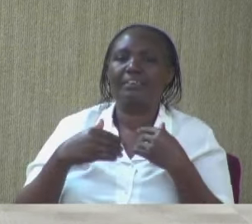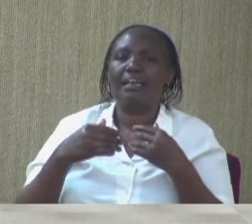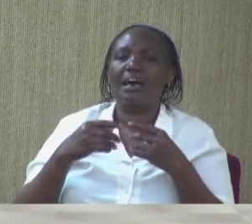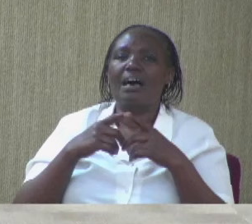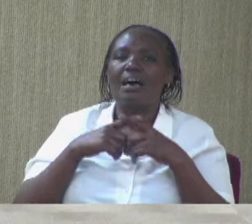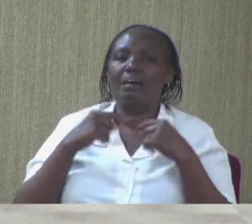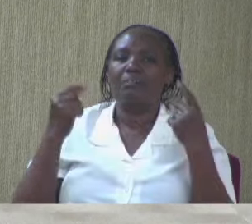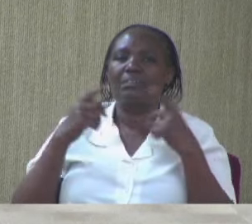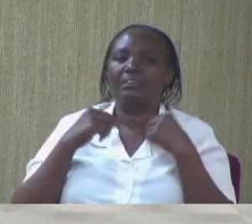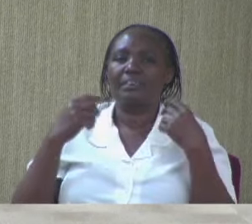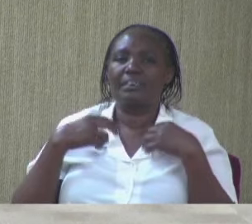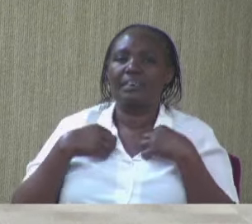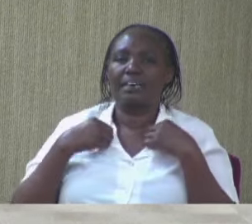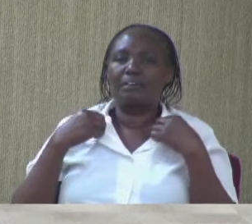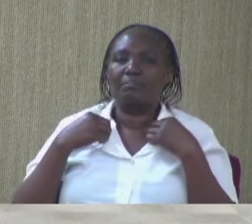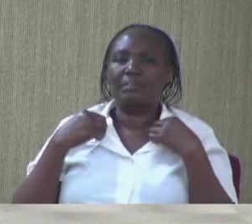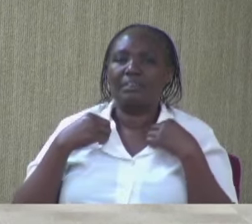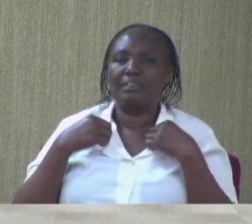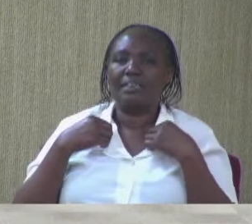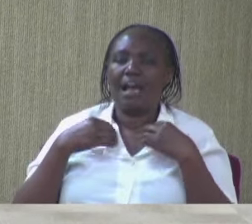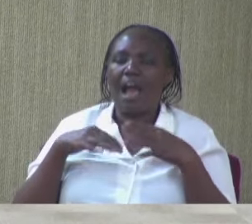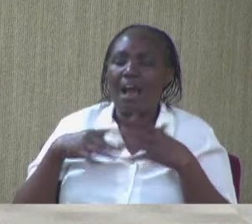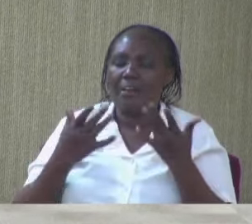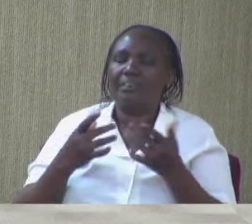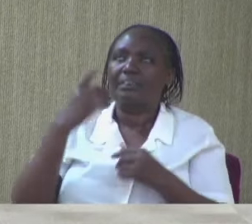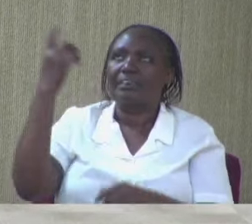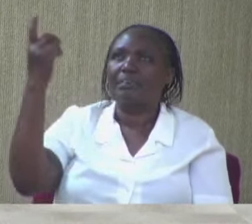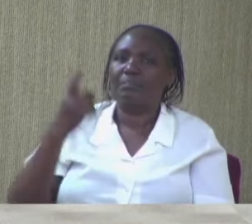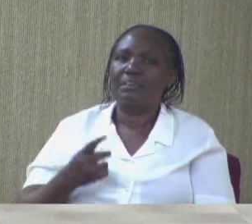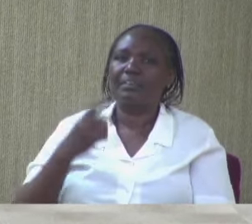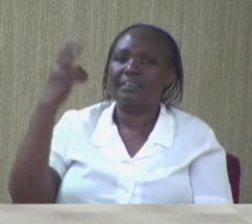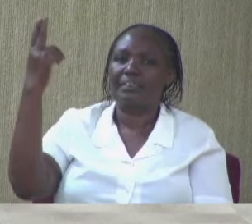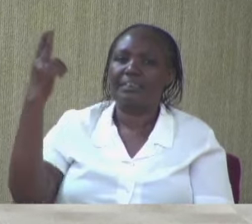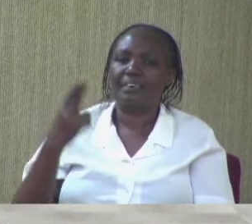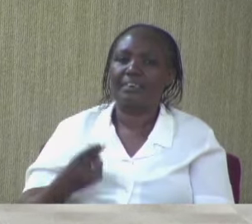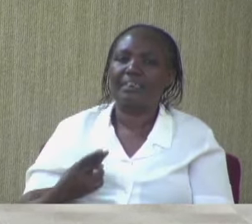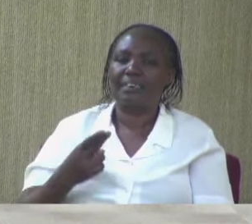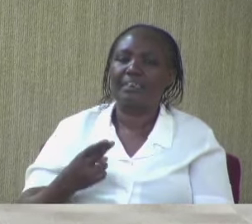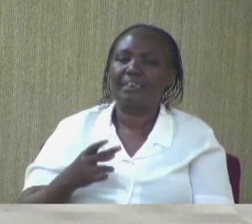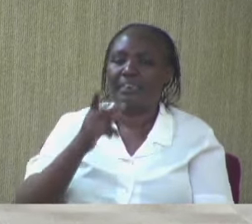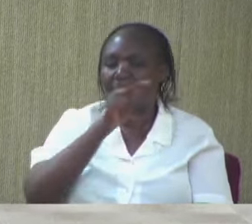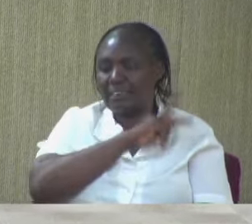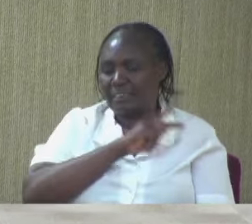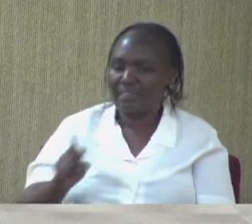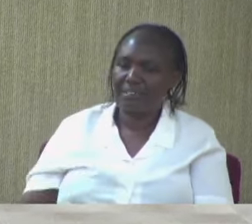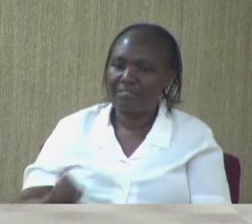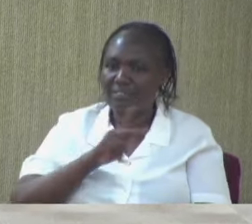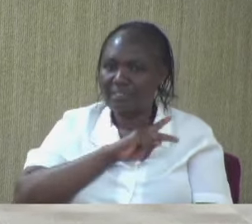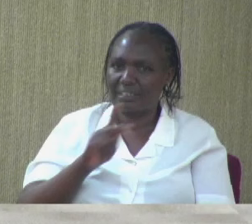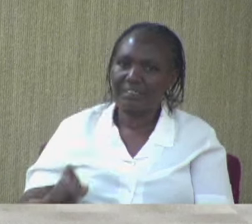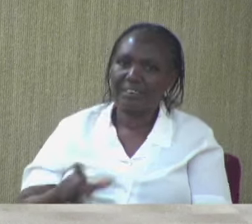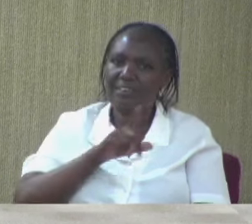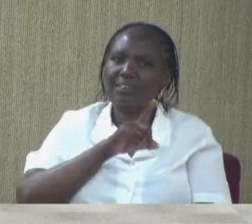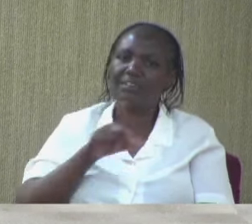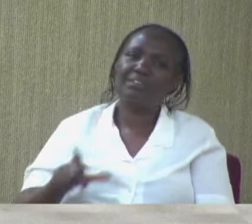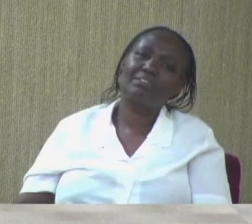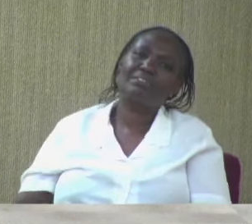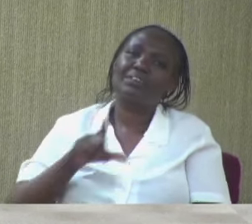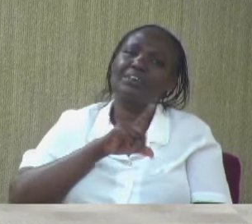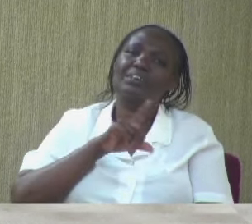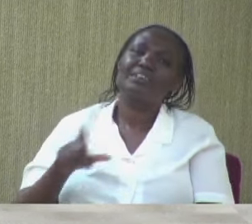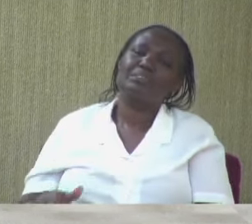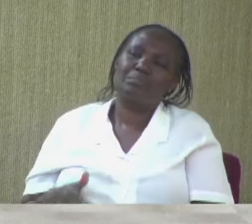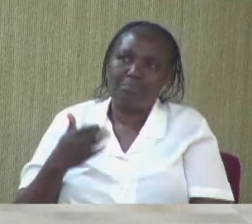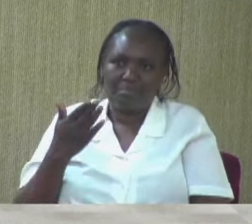it be Jesus becoming the second time? As King of kings and Lord of lords. Don't you think it is obvious he must have changed